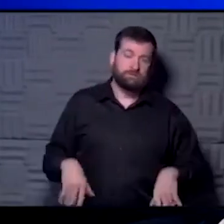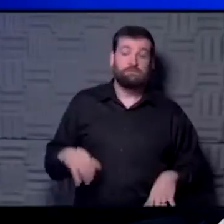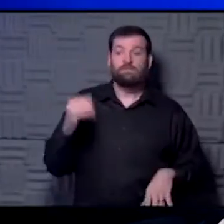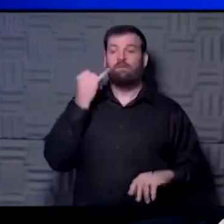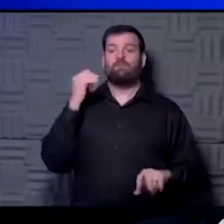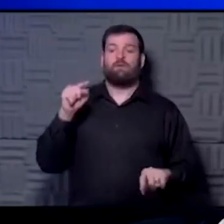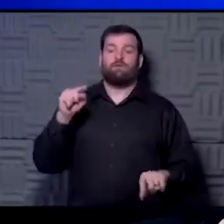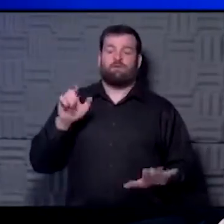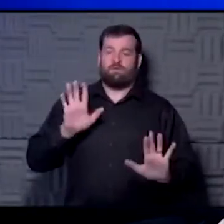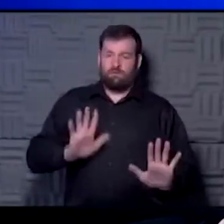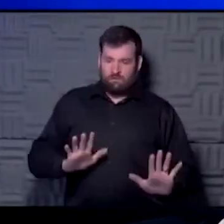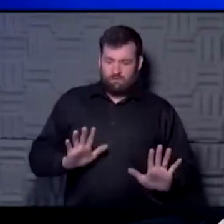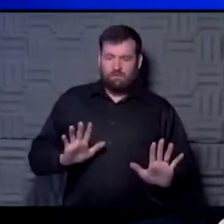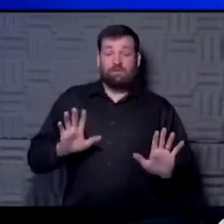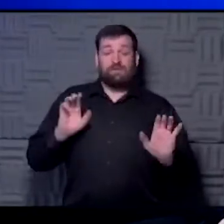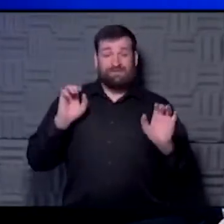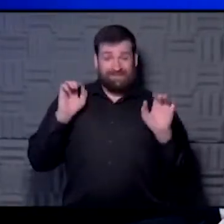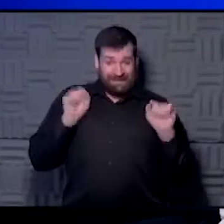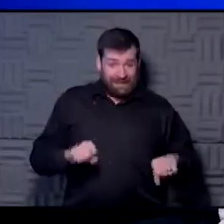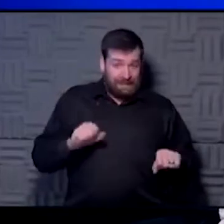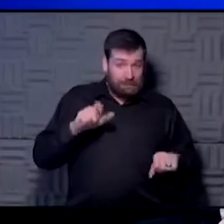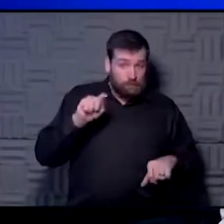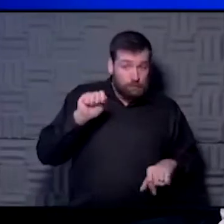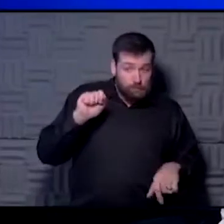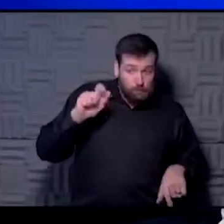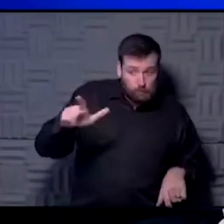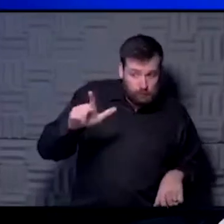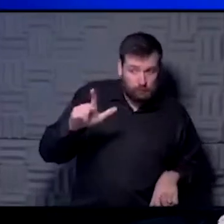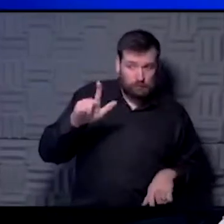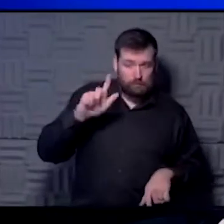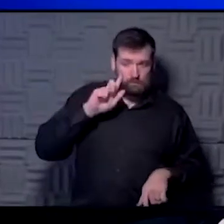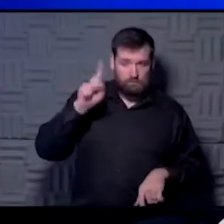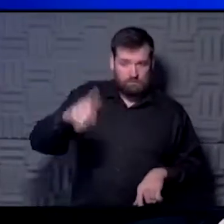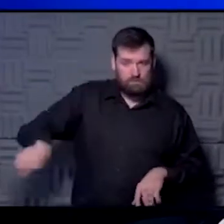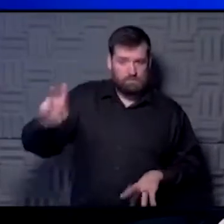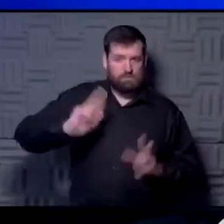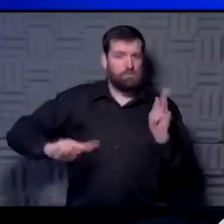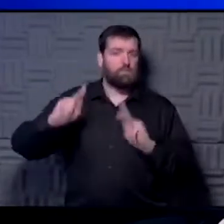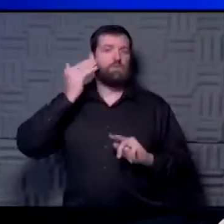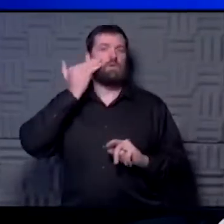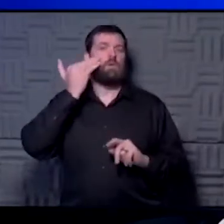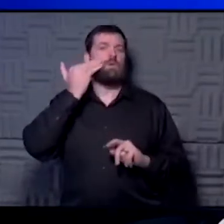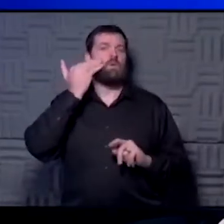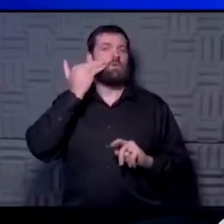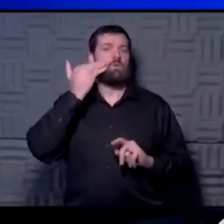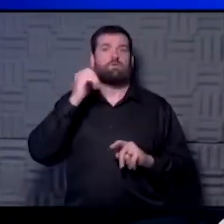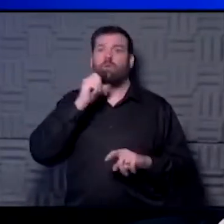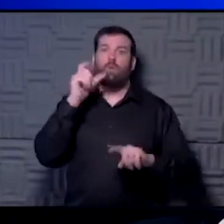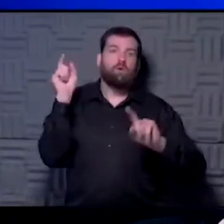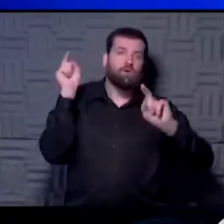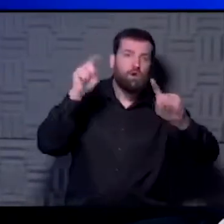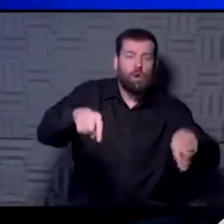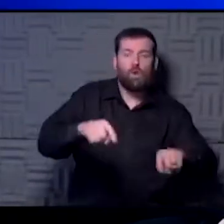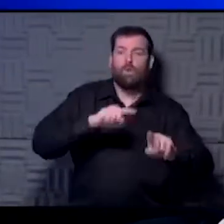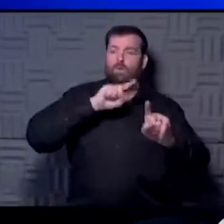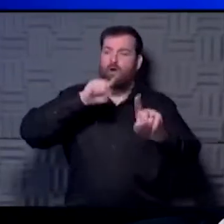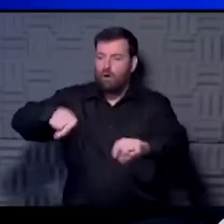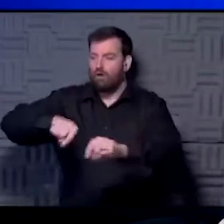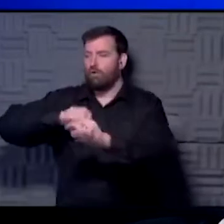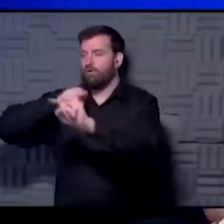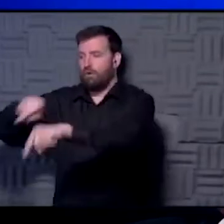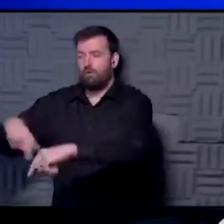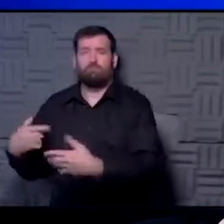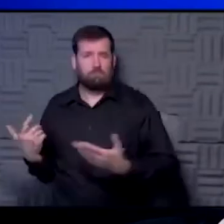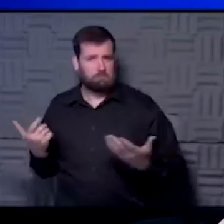at it and say, okay, can this be an important tool for people to know so they don't go to places where those outbreaks may